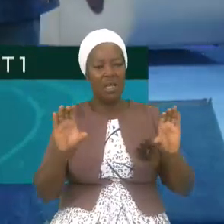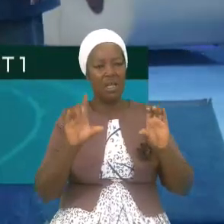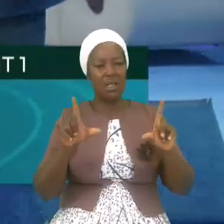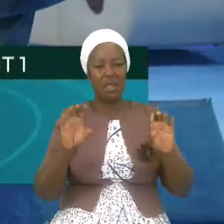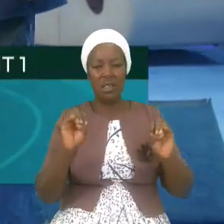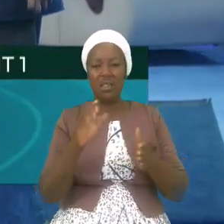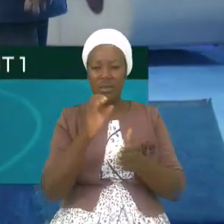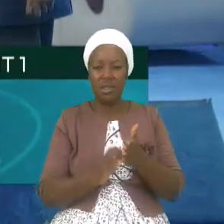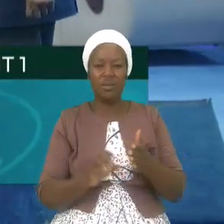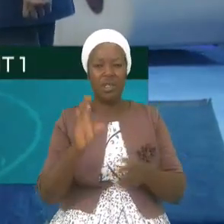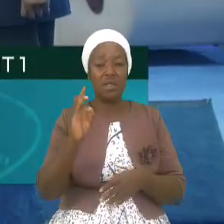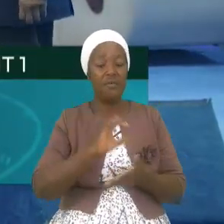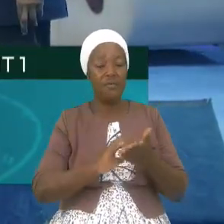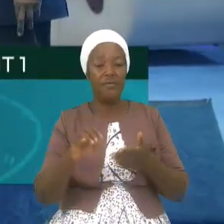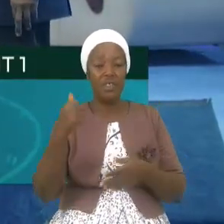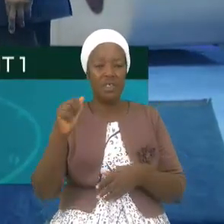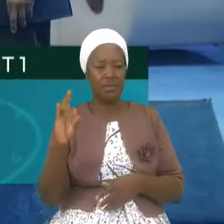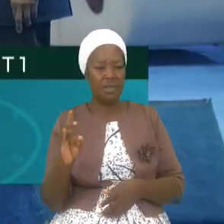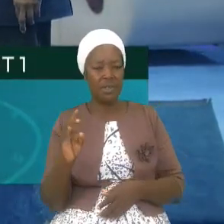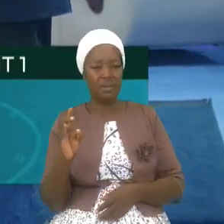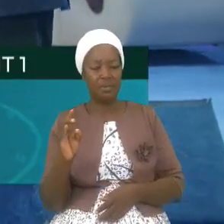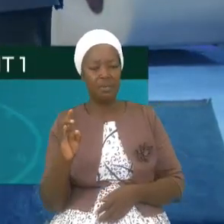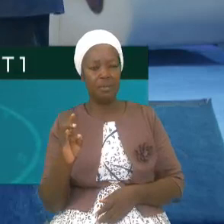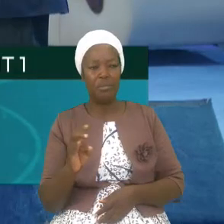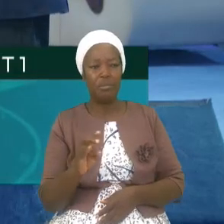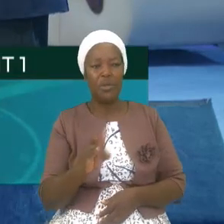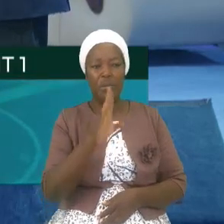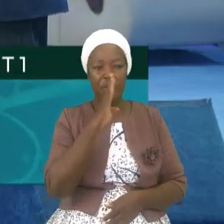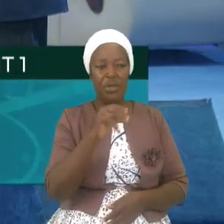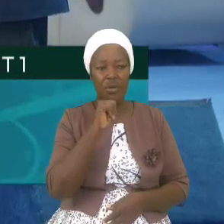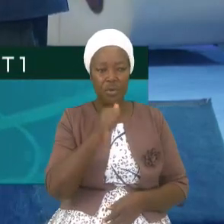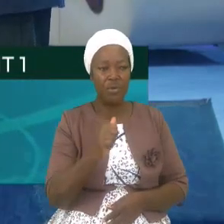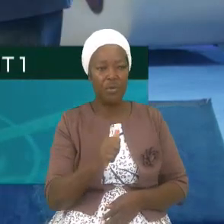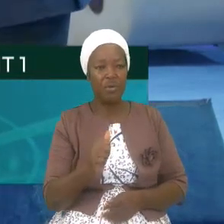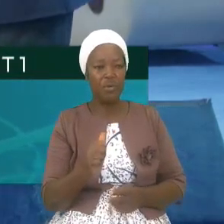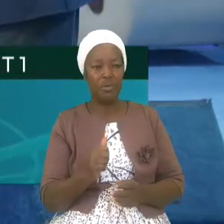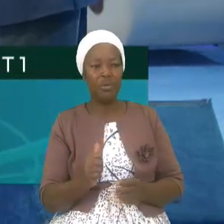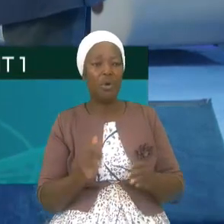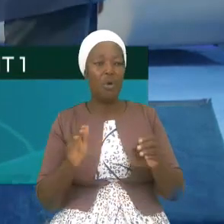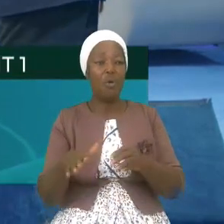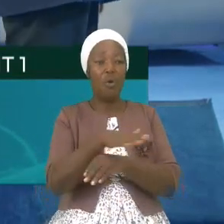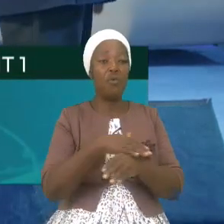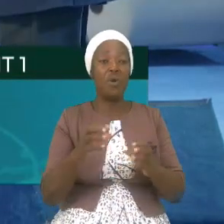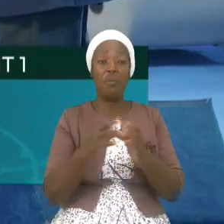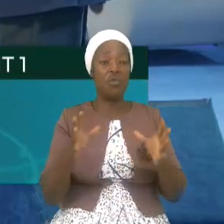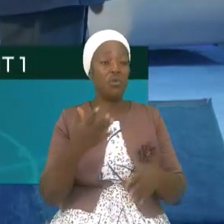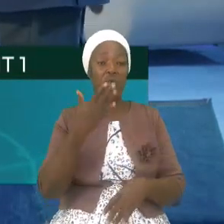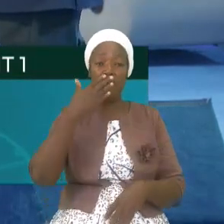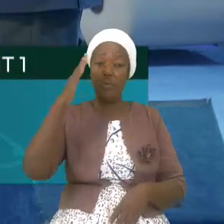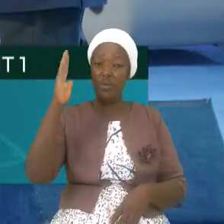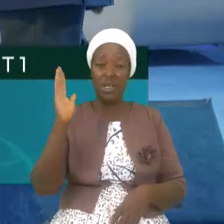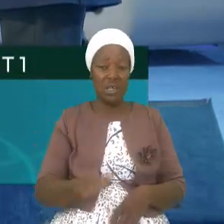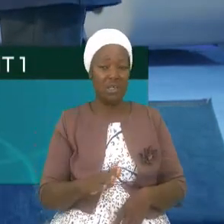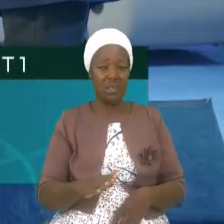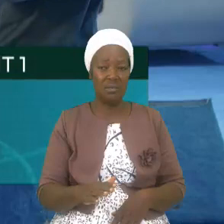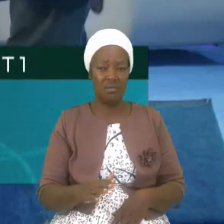not overmuch wicked. Belshazzar, when you married one wife, and you even